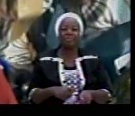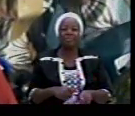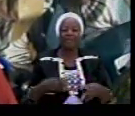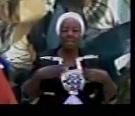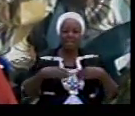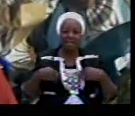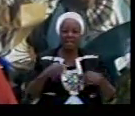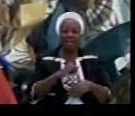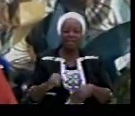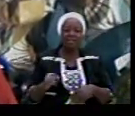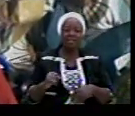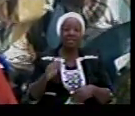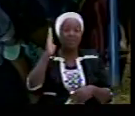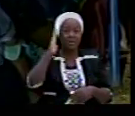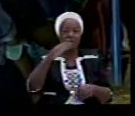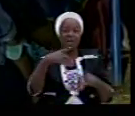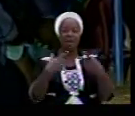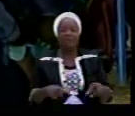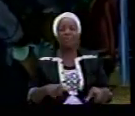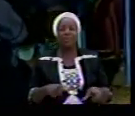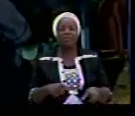Healing will take place.